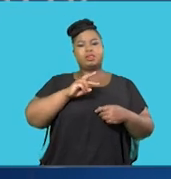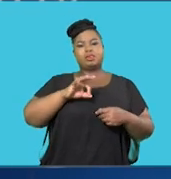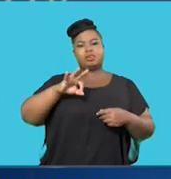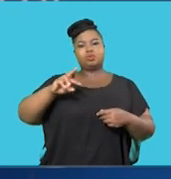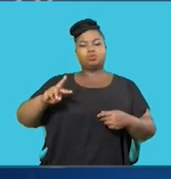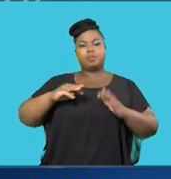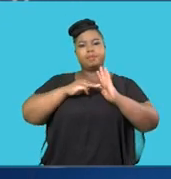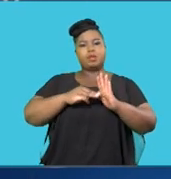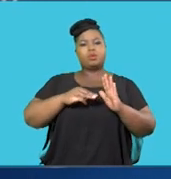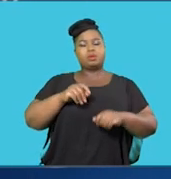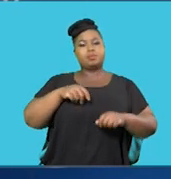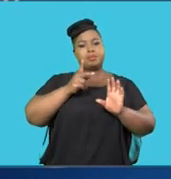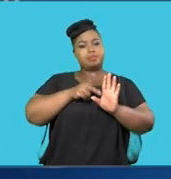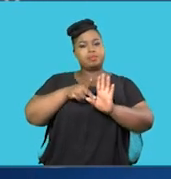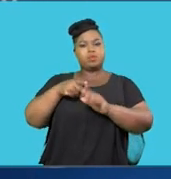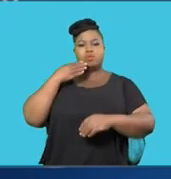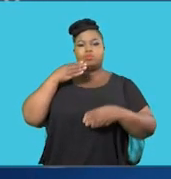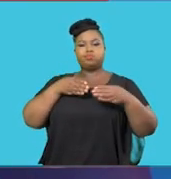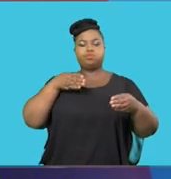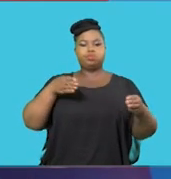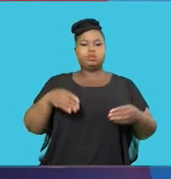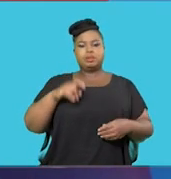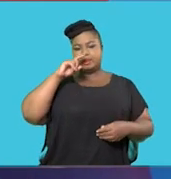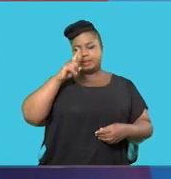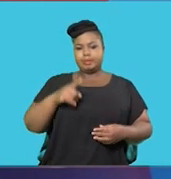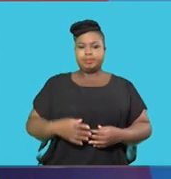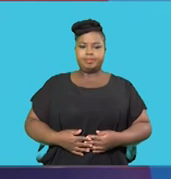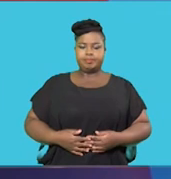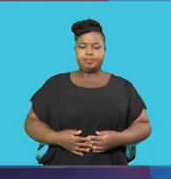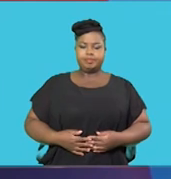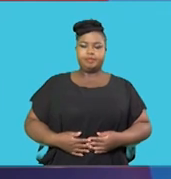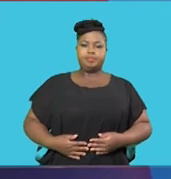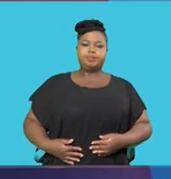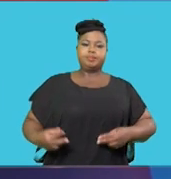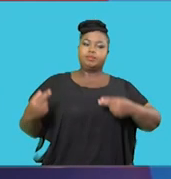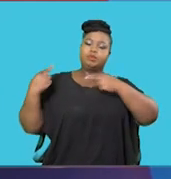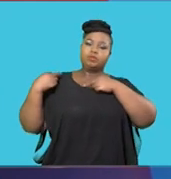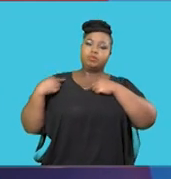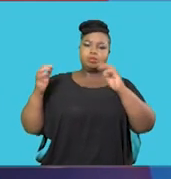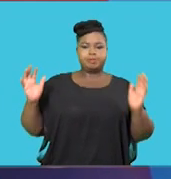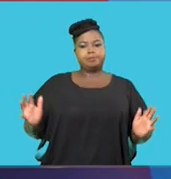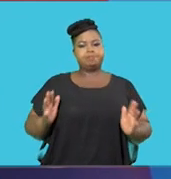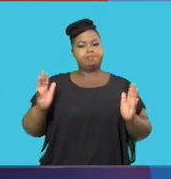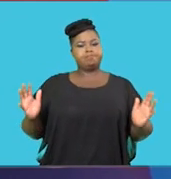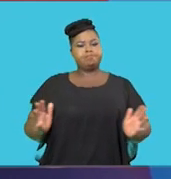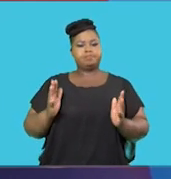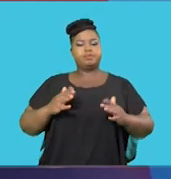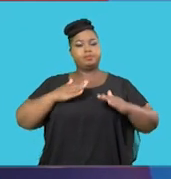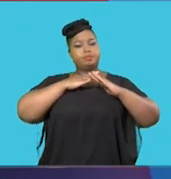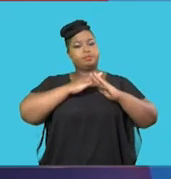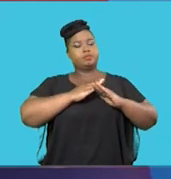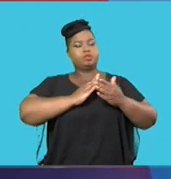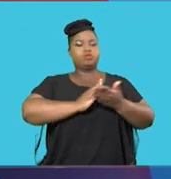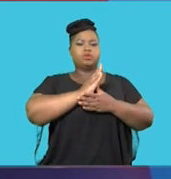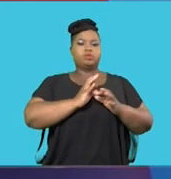ezingama-32 obubanjwe le-Sandton Convention Center. The responsibility to nurture and defend the